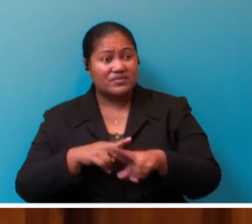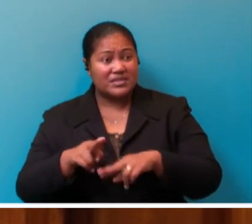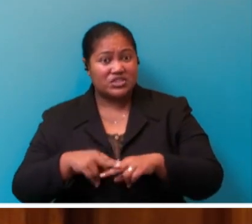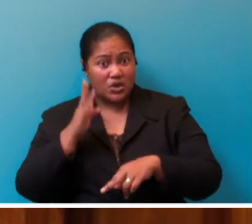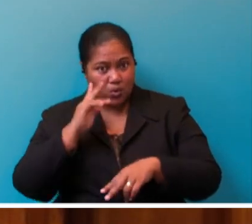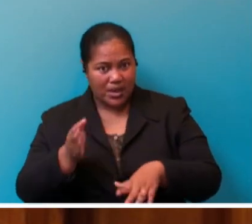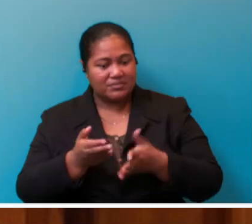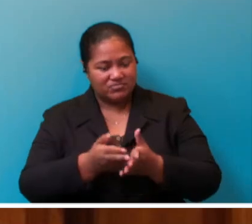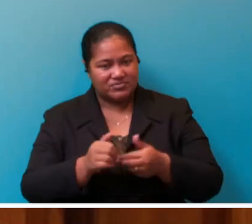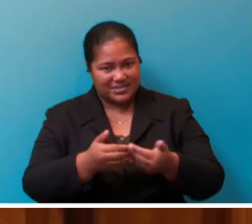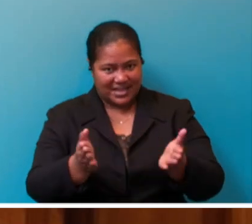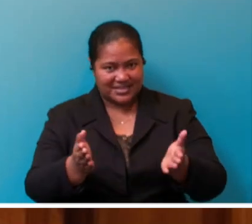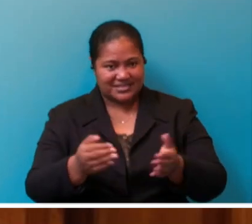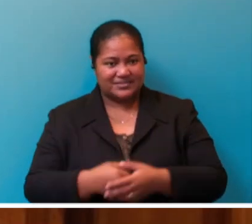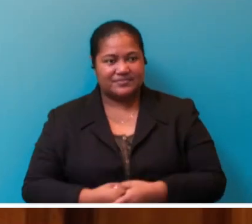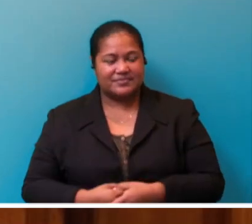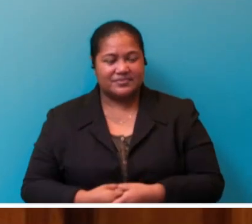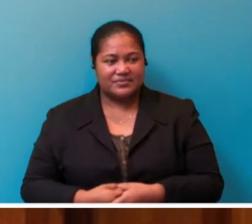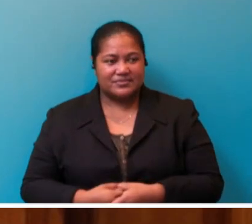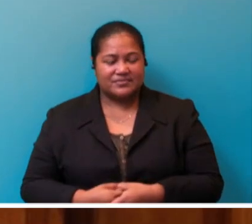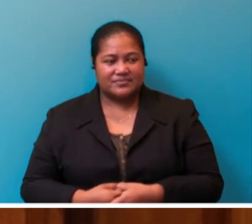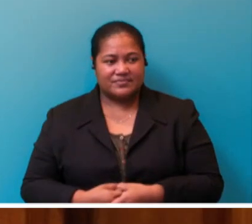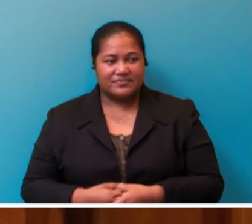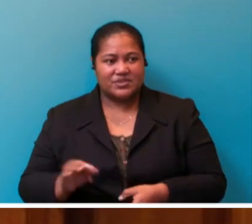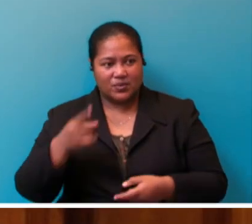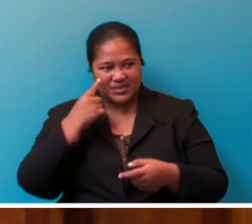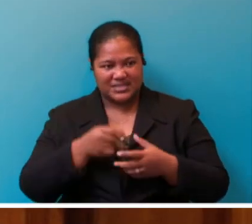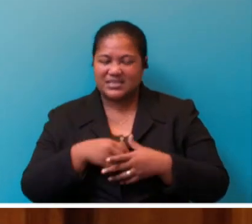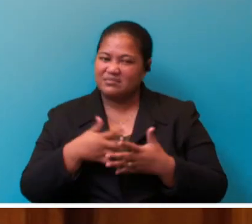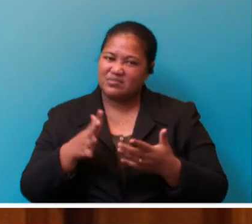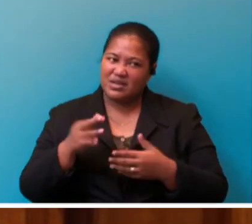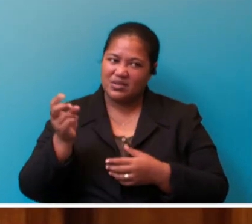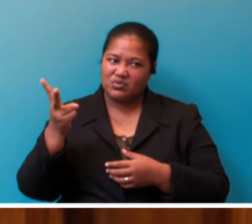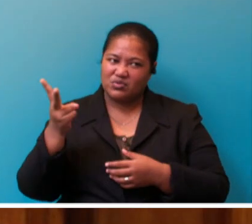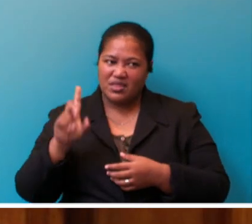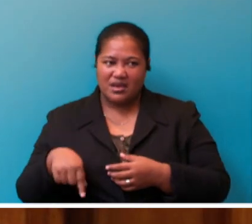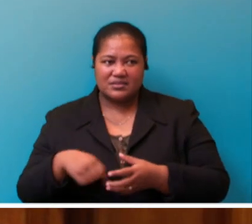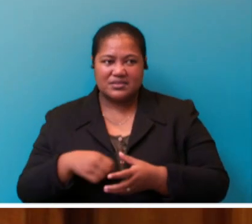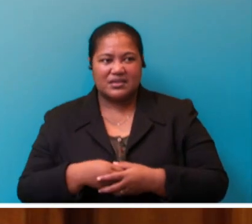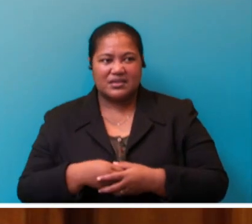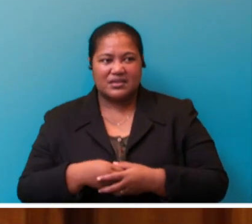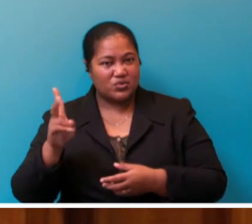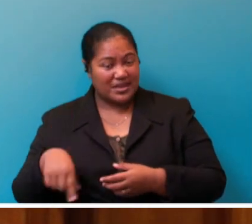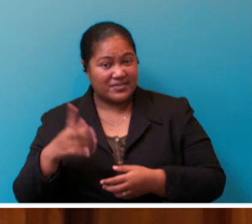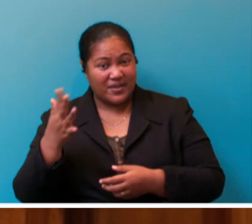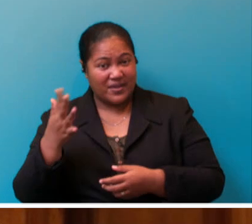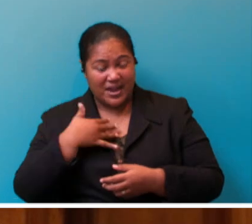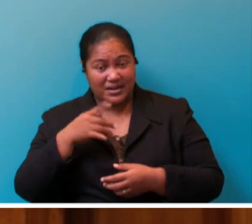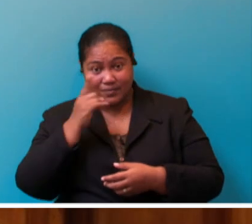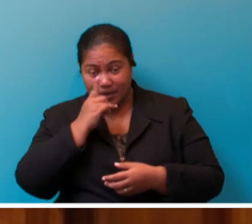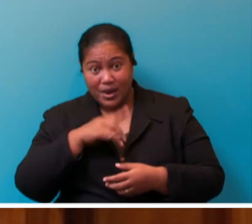culminate. So we're looking at upwards of 2,000 to 2,500 people at a time flying into